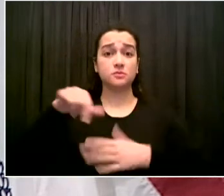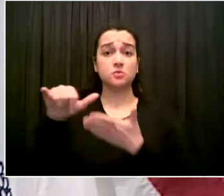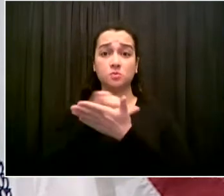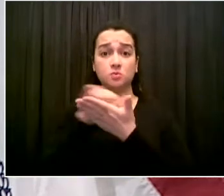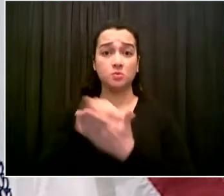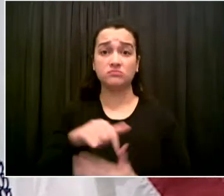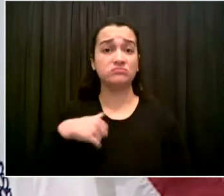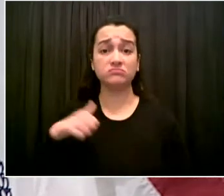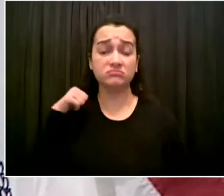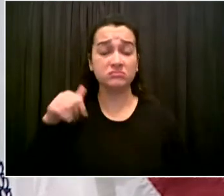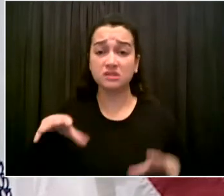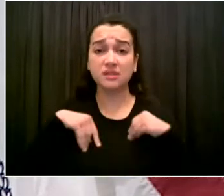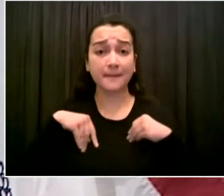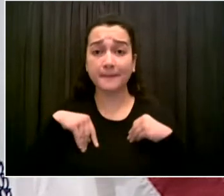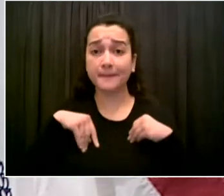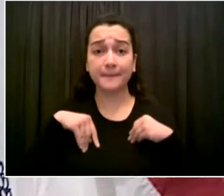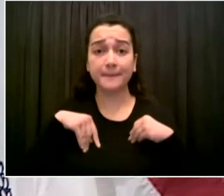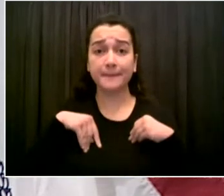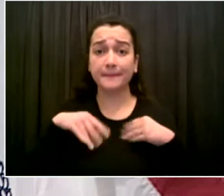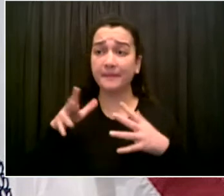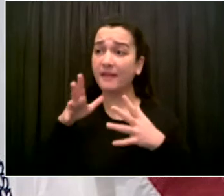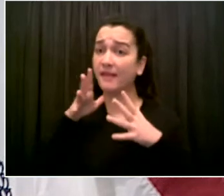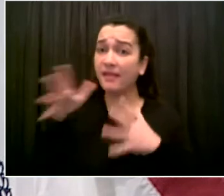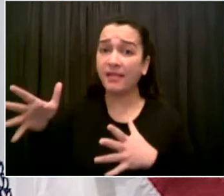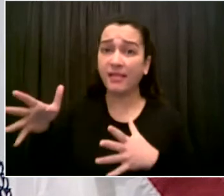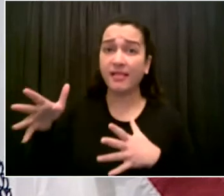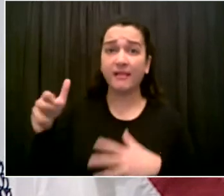will stand by you in this incredibly difficult moment.